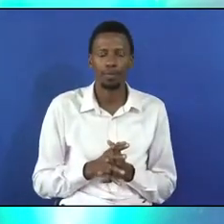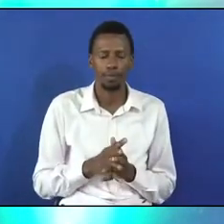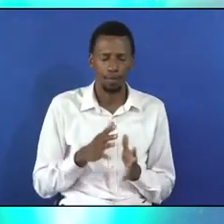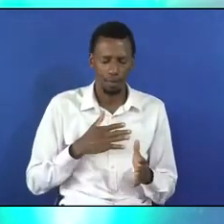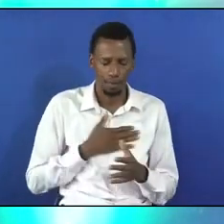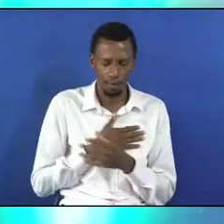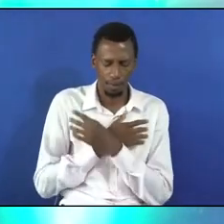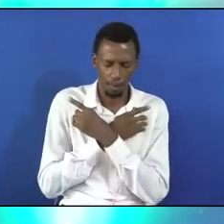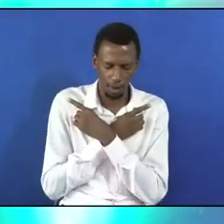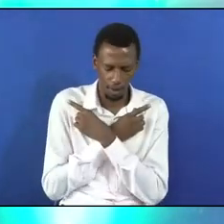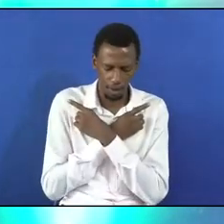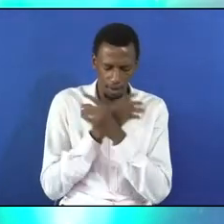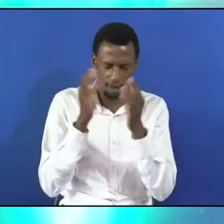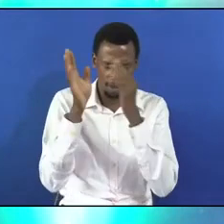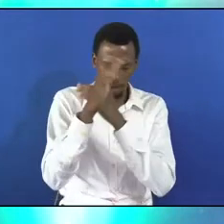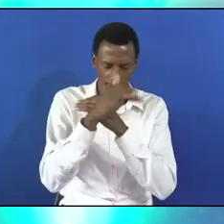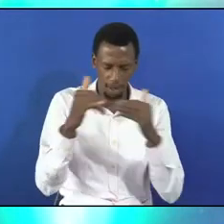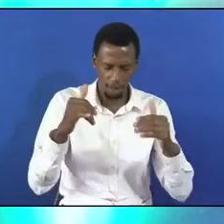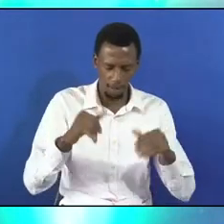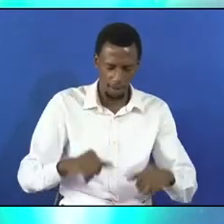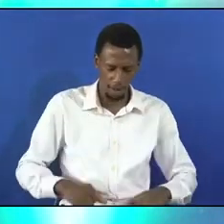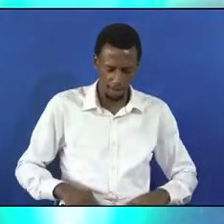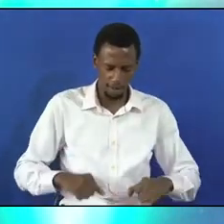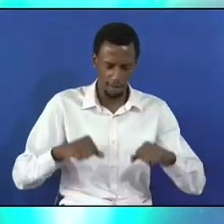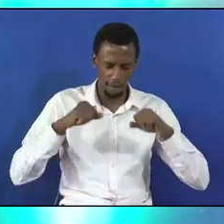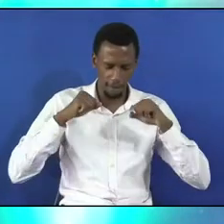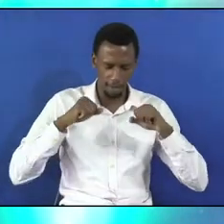Our dear Heavenly Master,